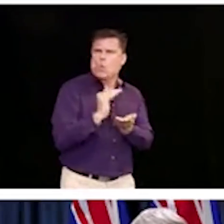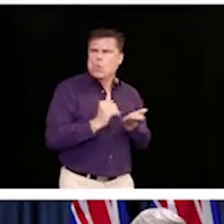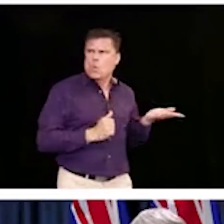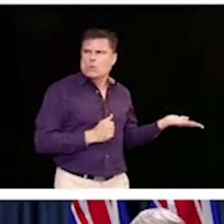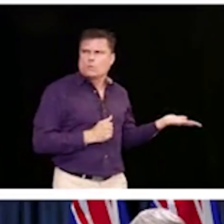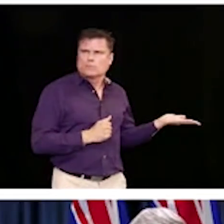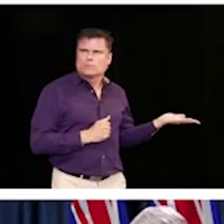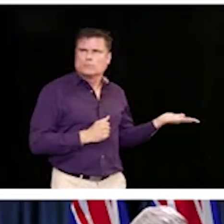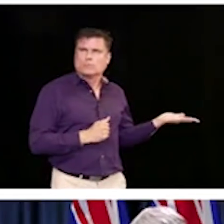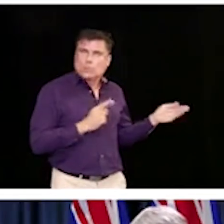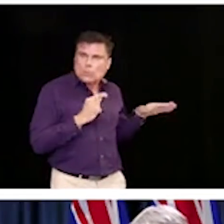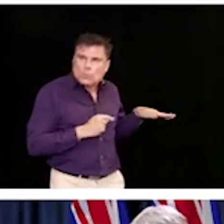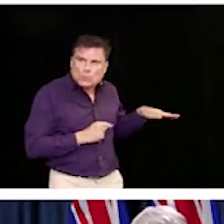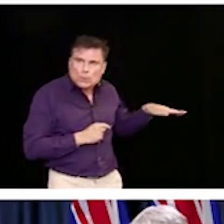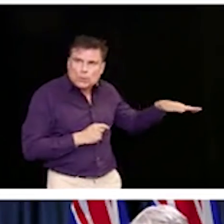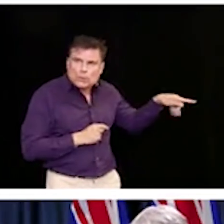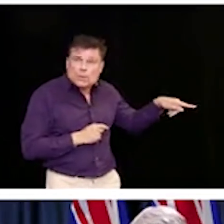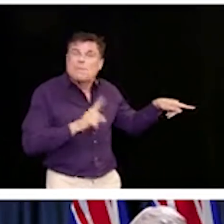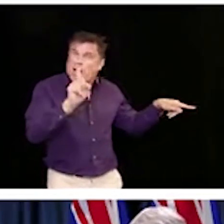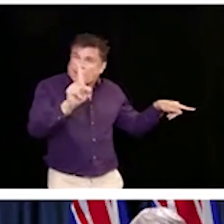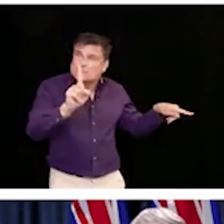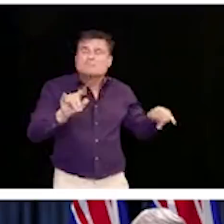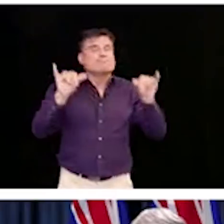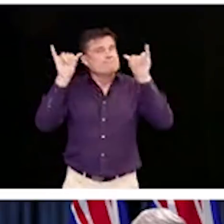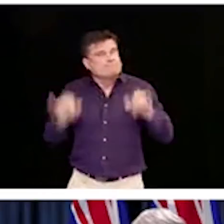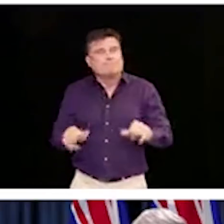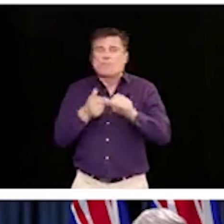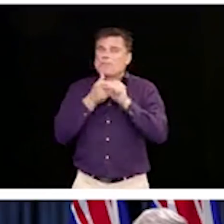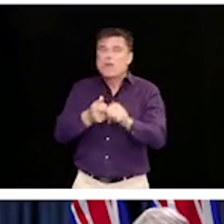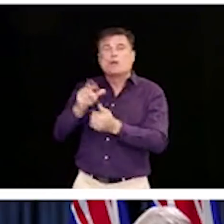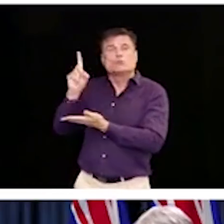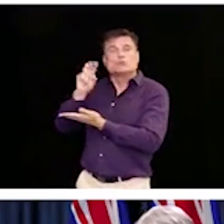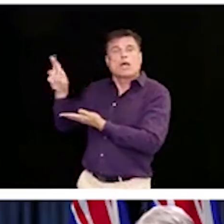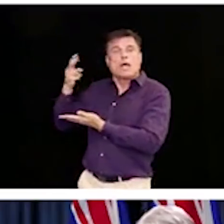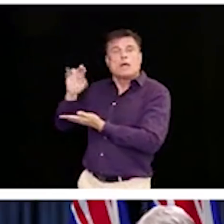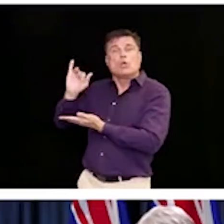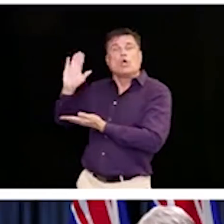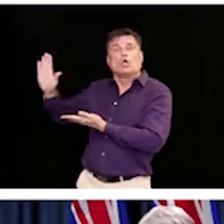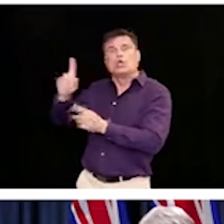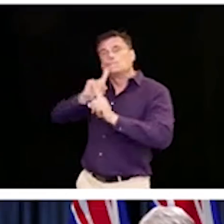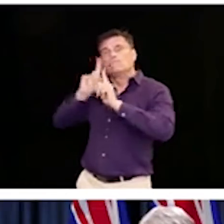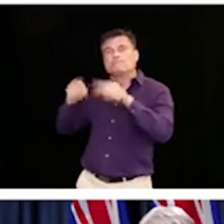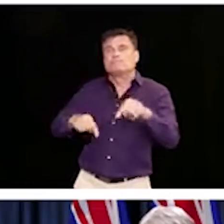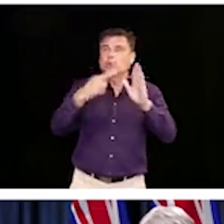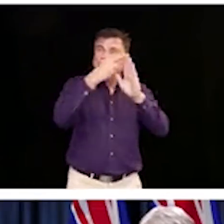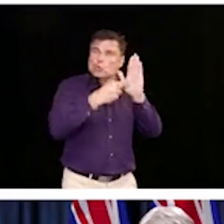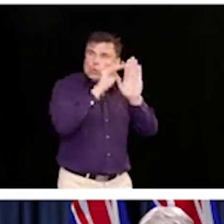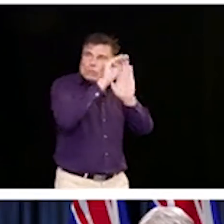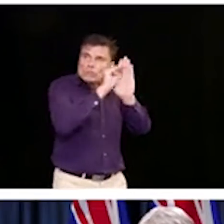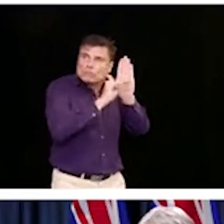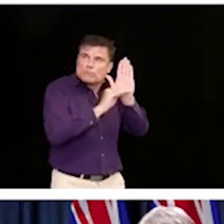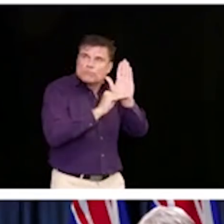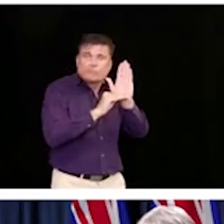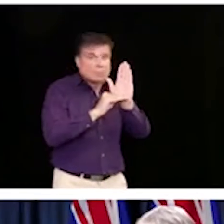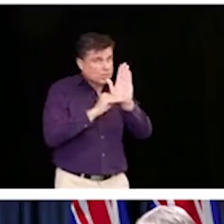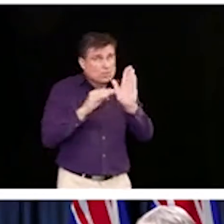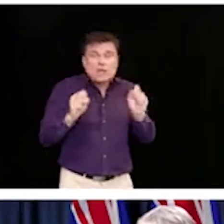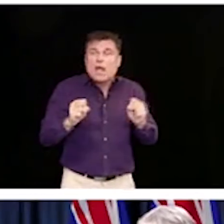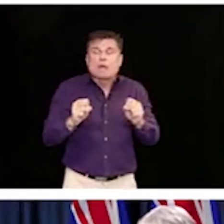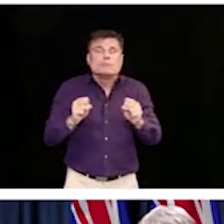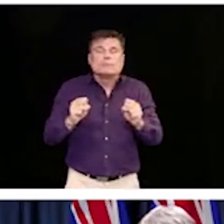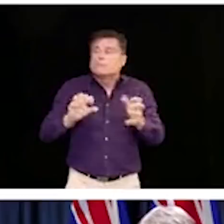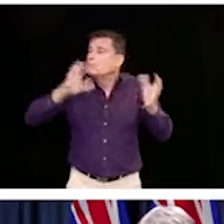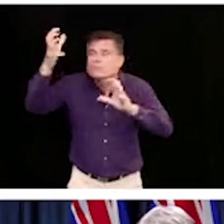reminder constantly, we must continue to follow Dr. Henry's advice, as an uptick is always possible. And